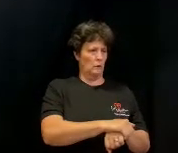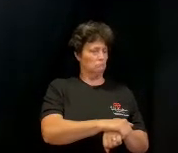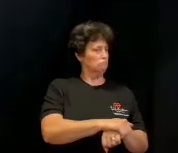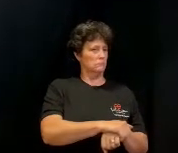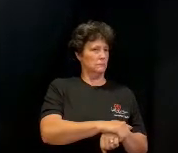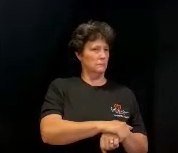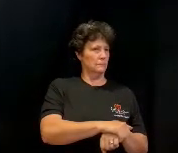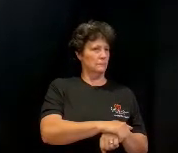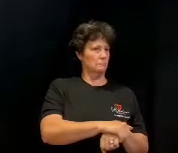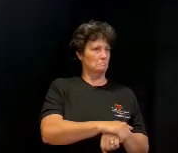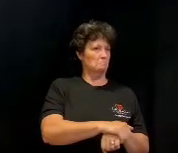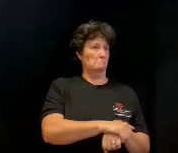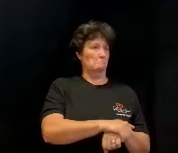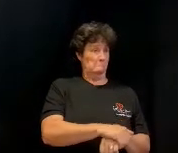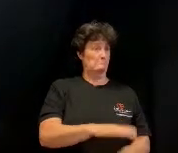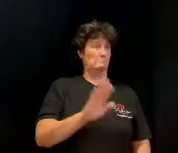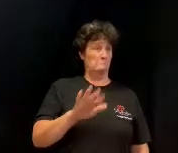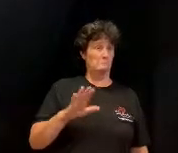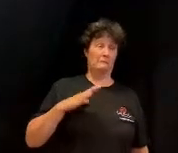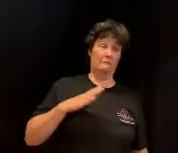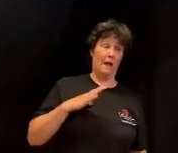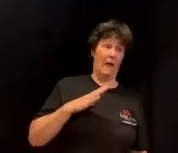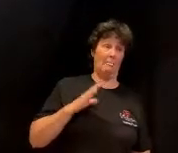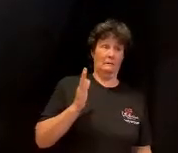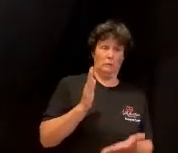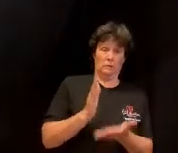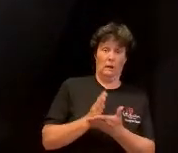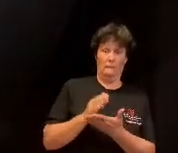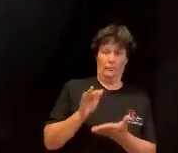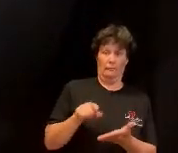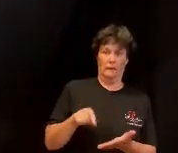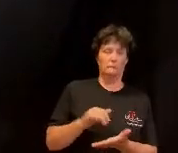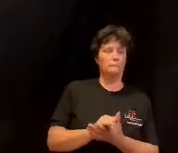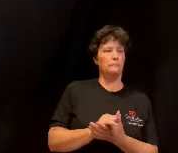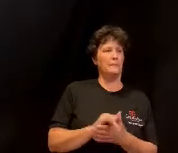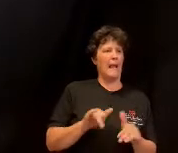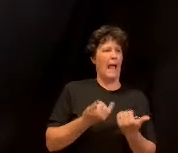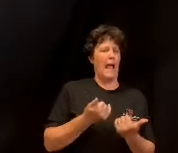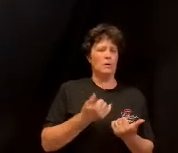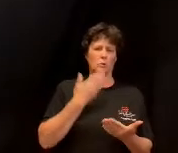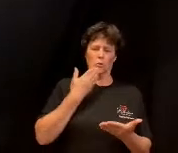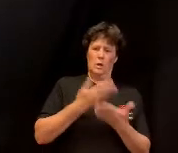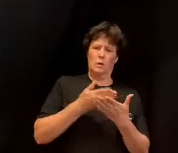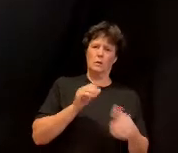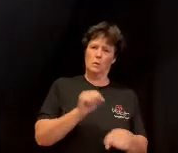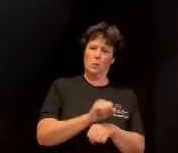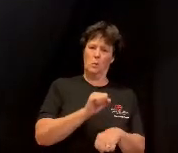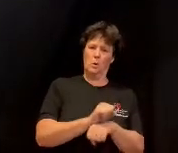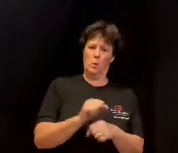that's just stop there. I mean, how well is that going to go across today?